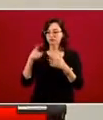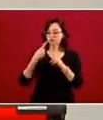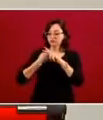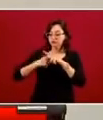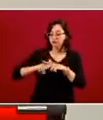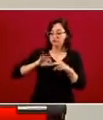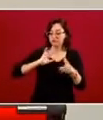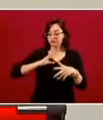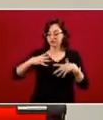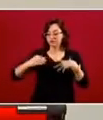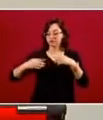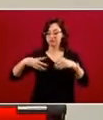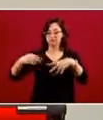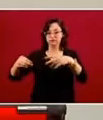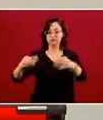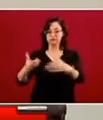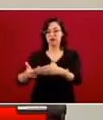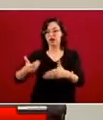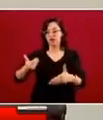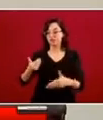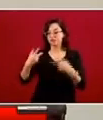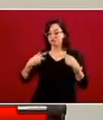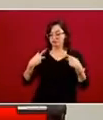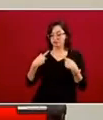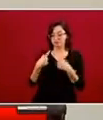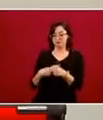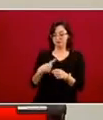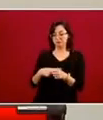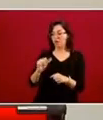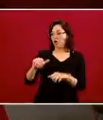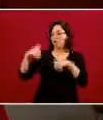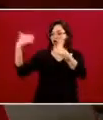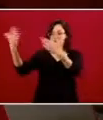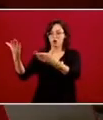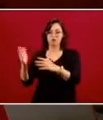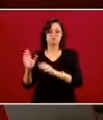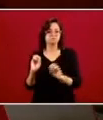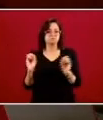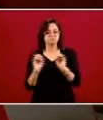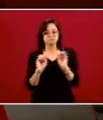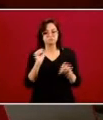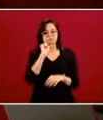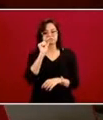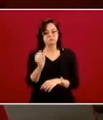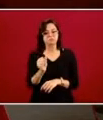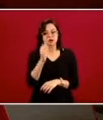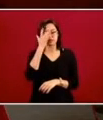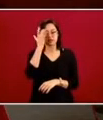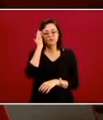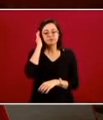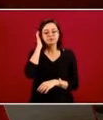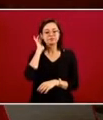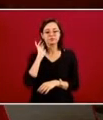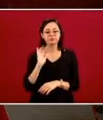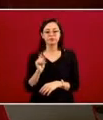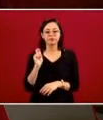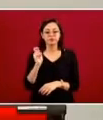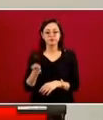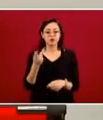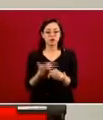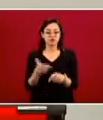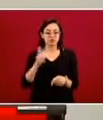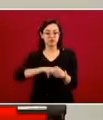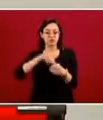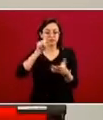Negras case, before all the way up to the contagion was